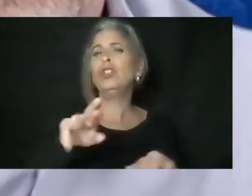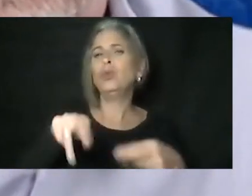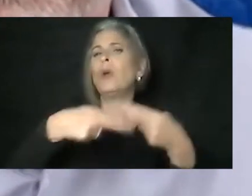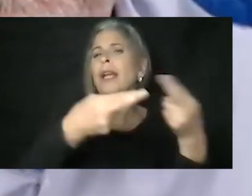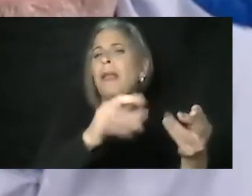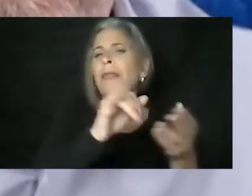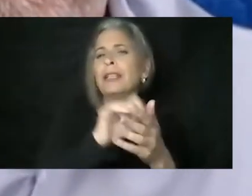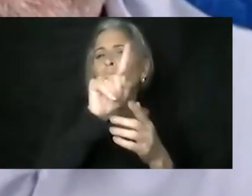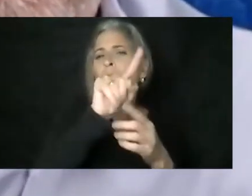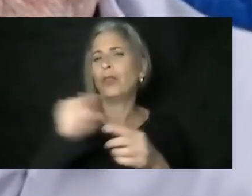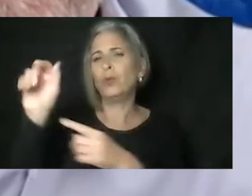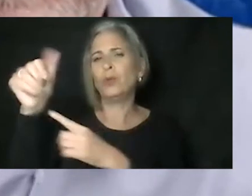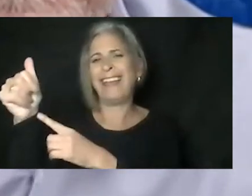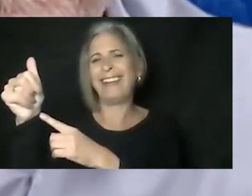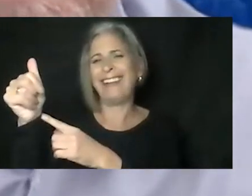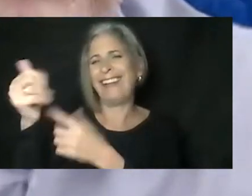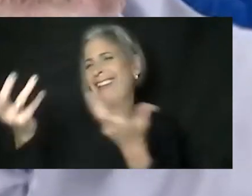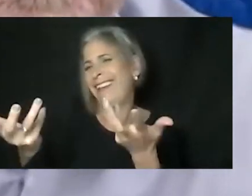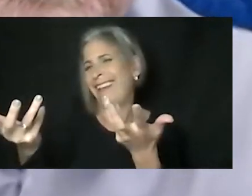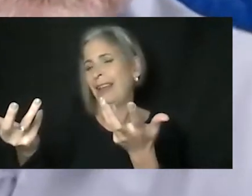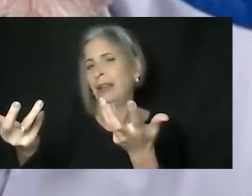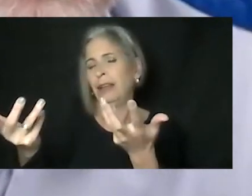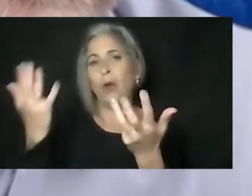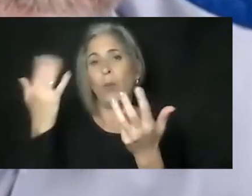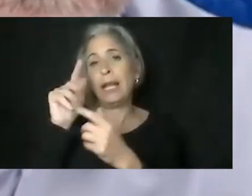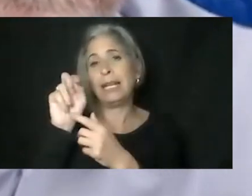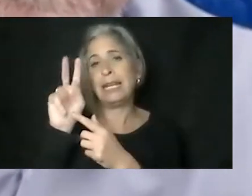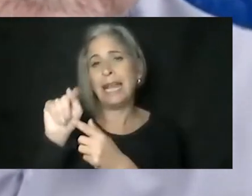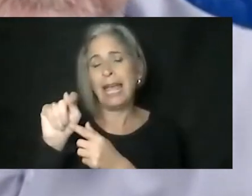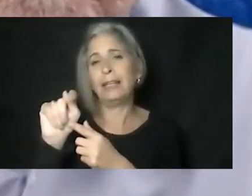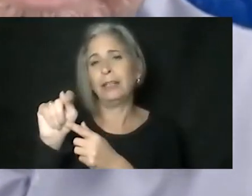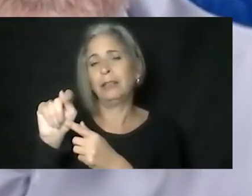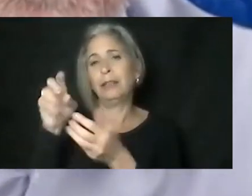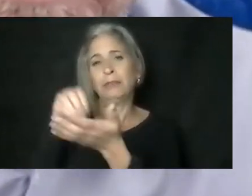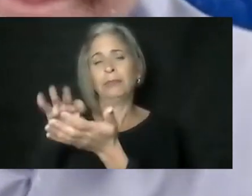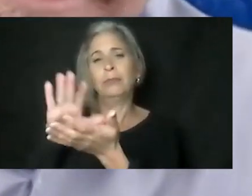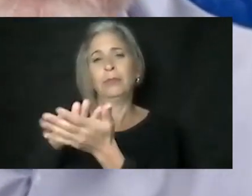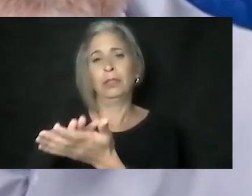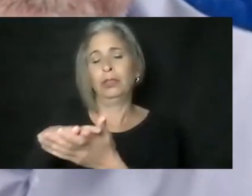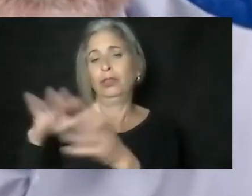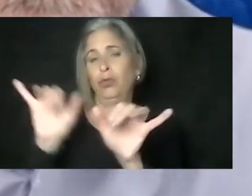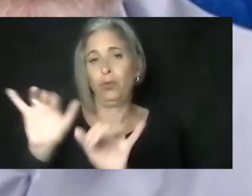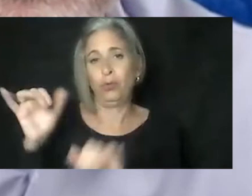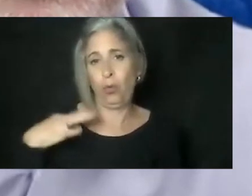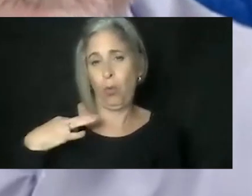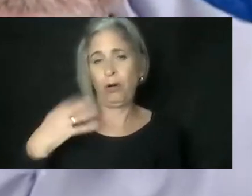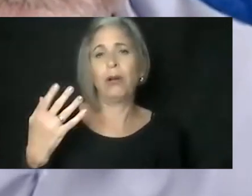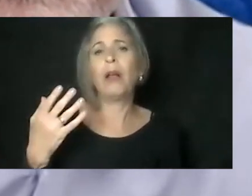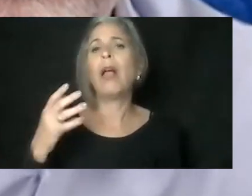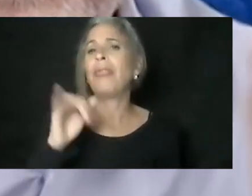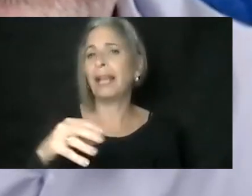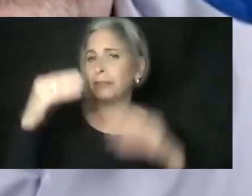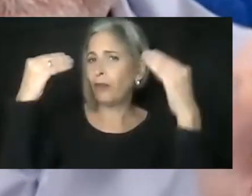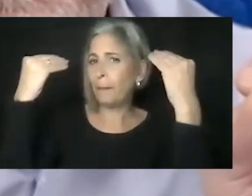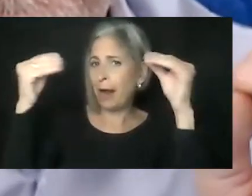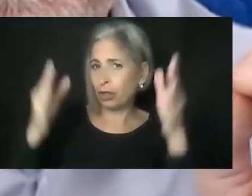friend on a scale of 1 to 10? And that is the Net Promoter Score. And that is the be all and end all for most marketers. So